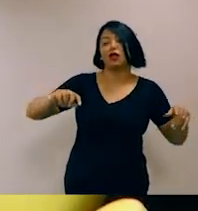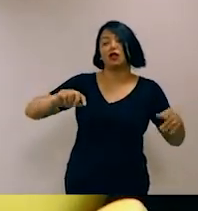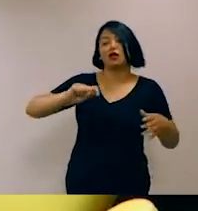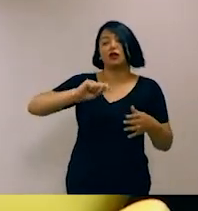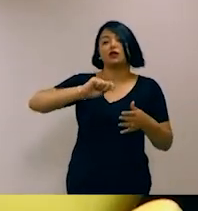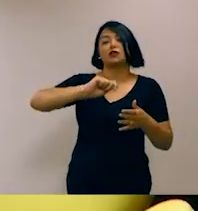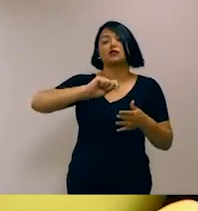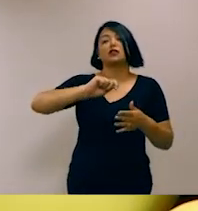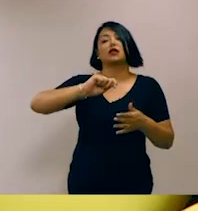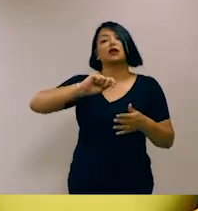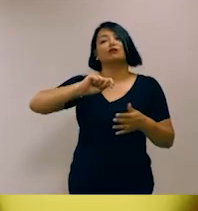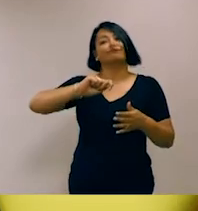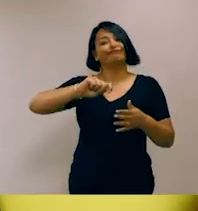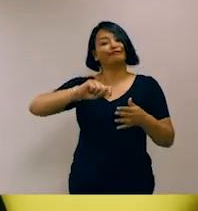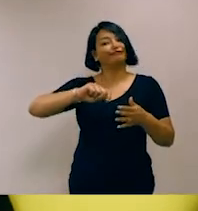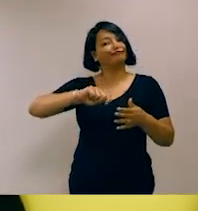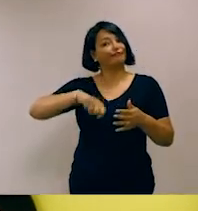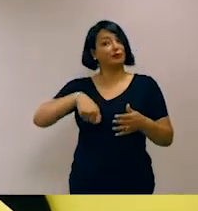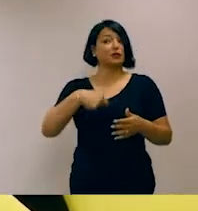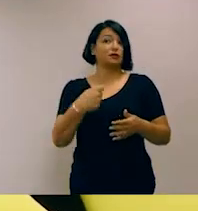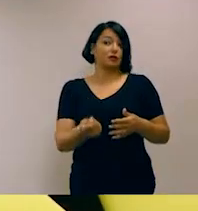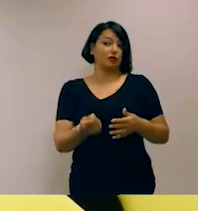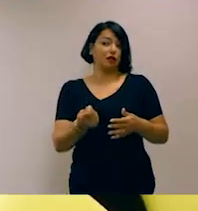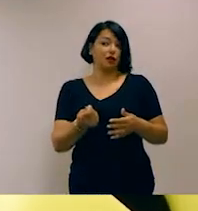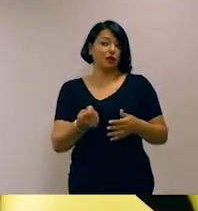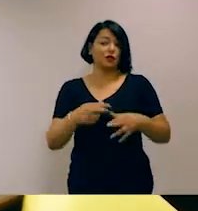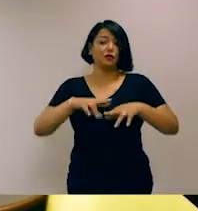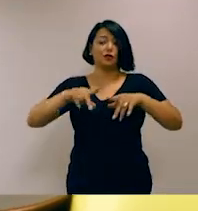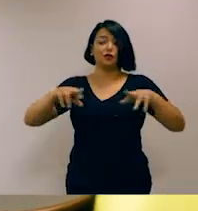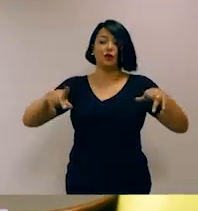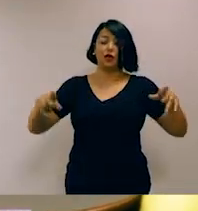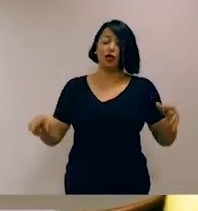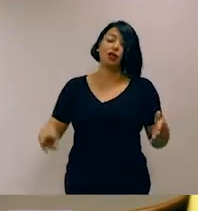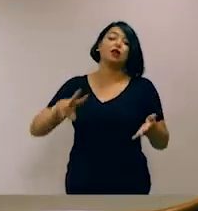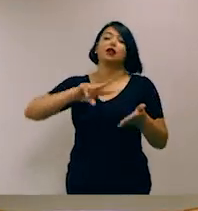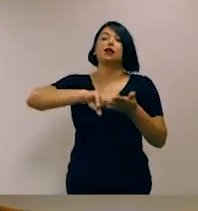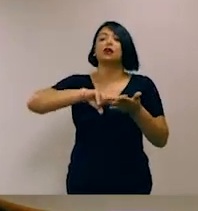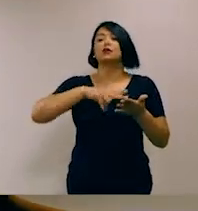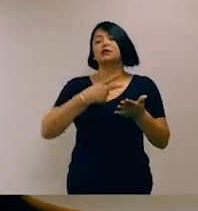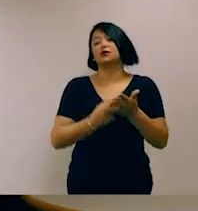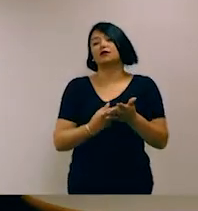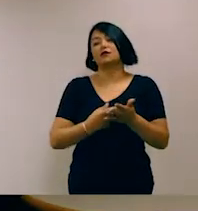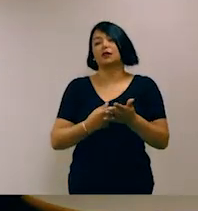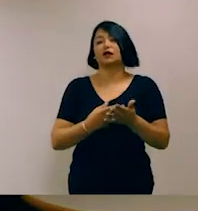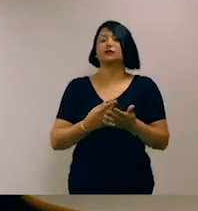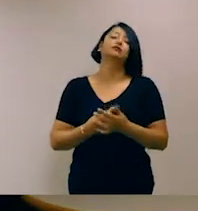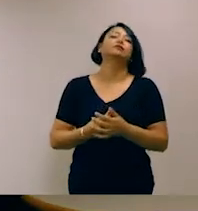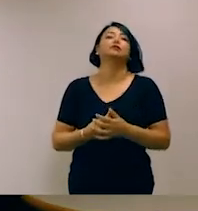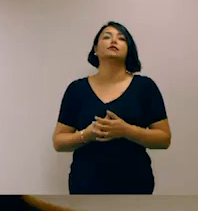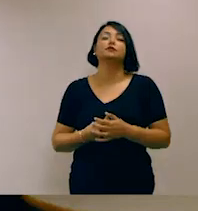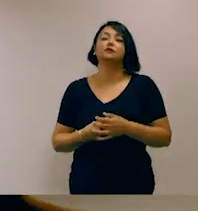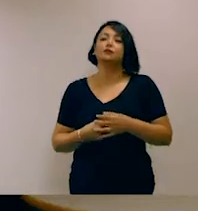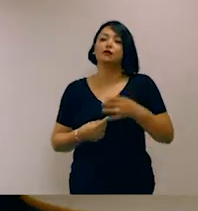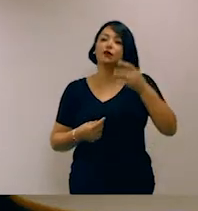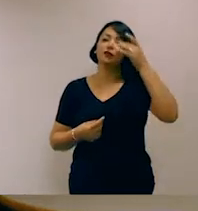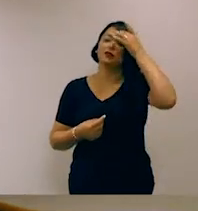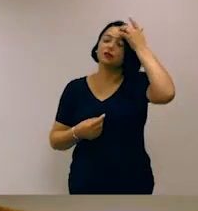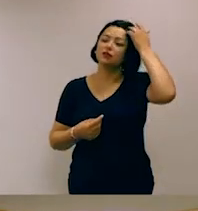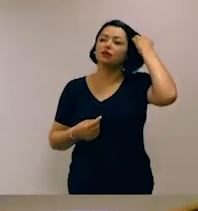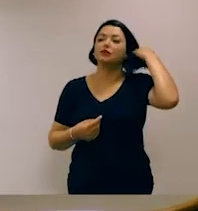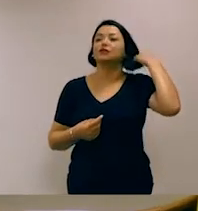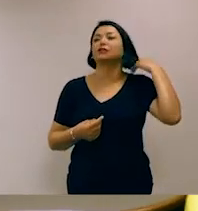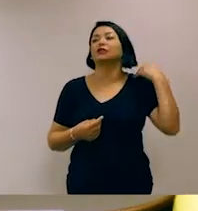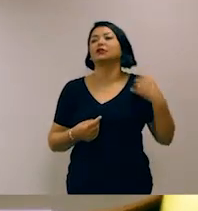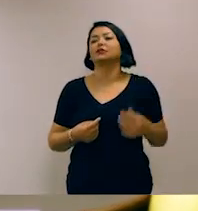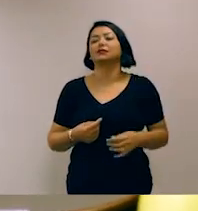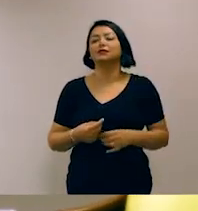So we're going to get the same word, the same morphology, the same grammatical rule. However, it's going to have a